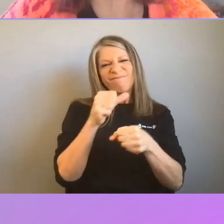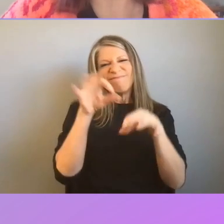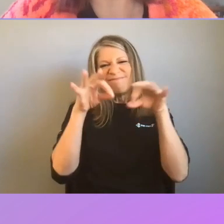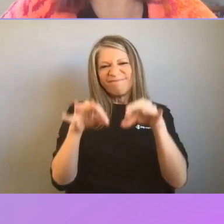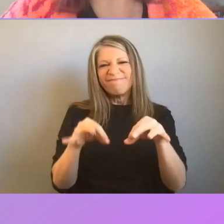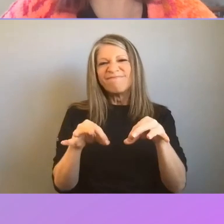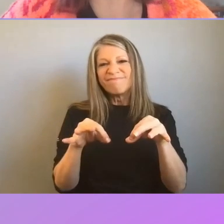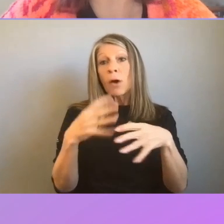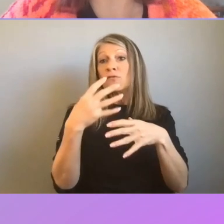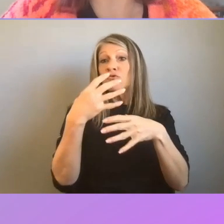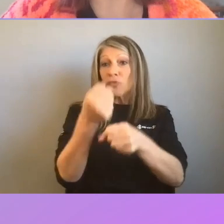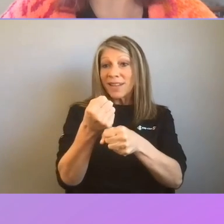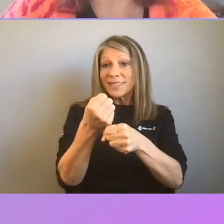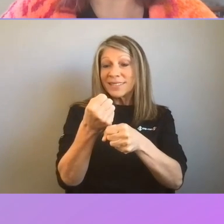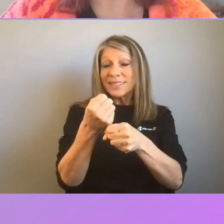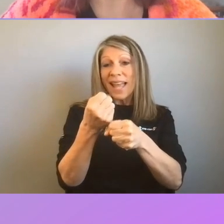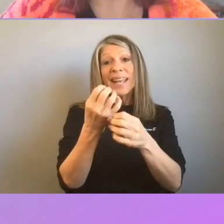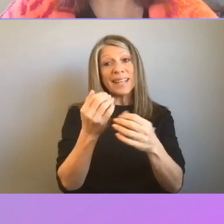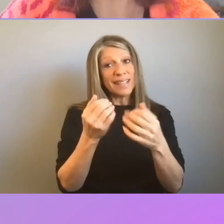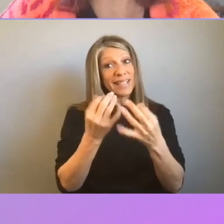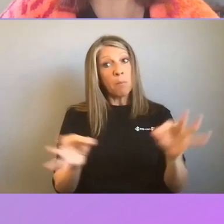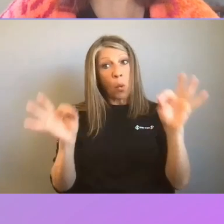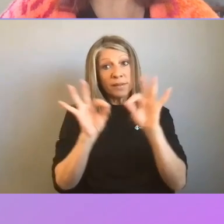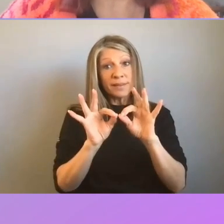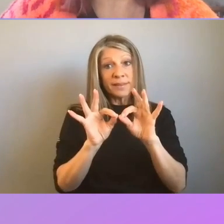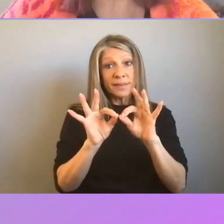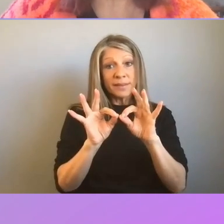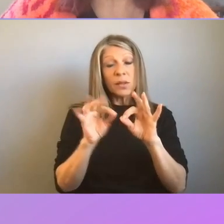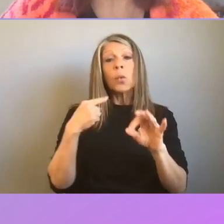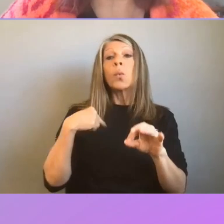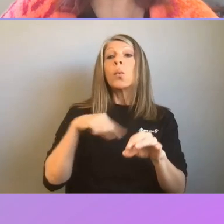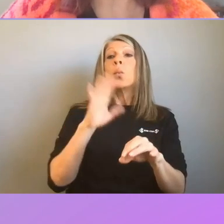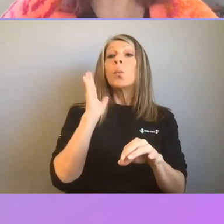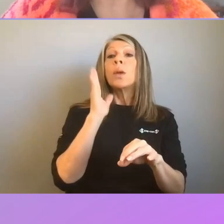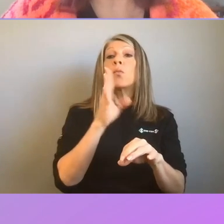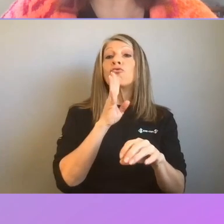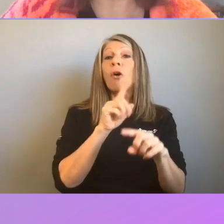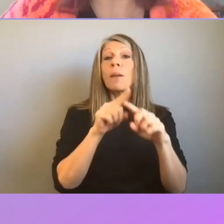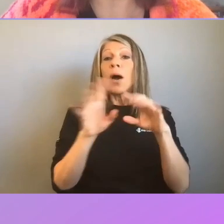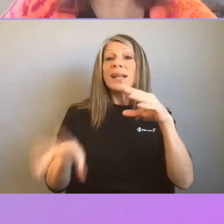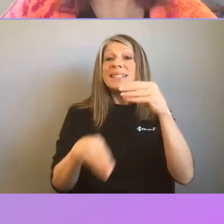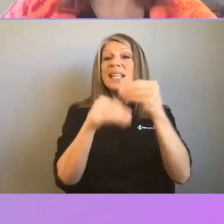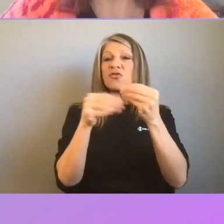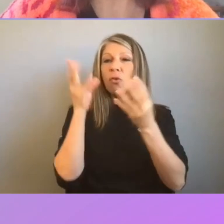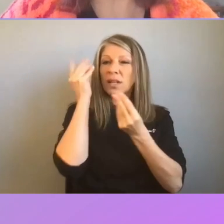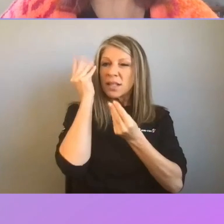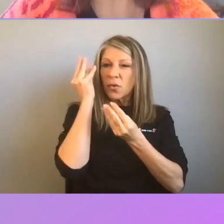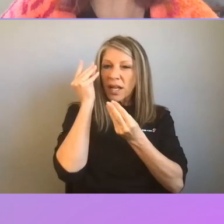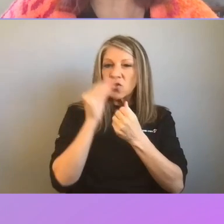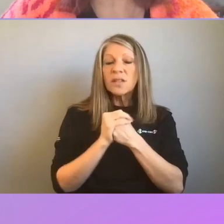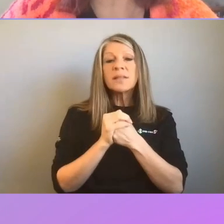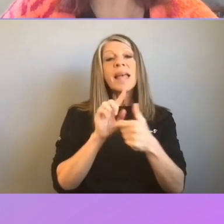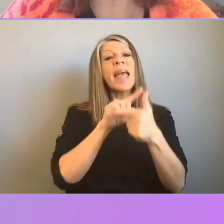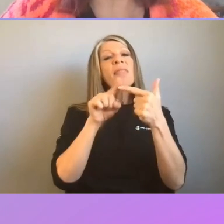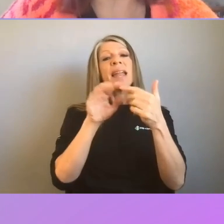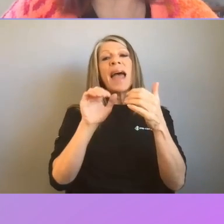definition of trust and its importance. And we'll talk a little bit about additional considerations, and then